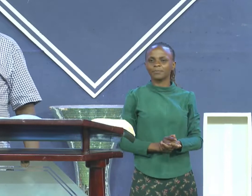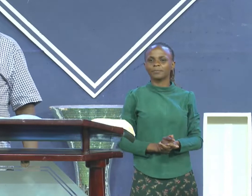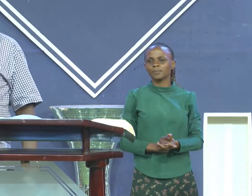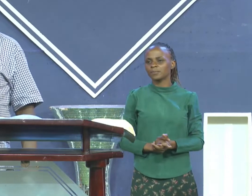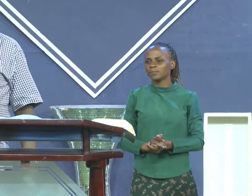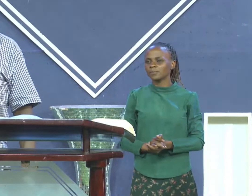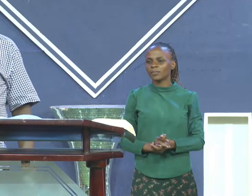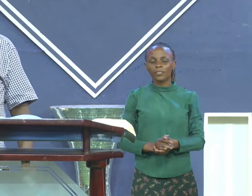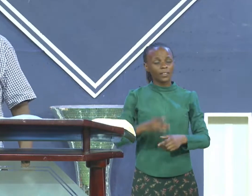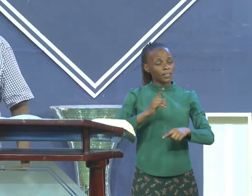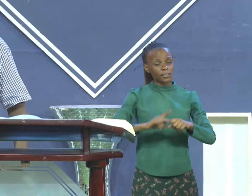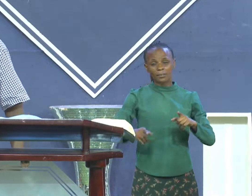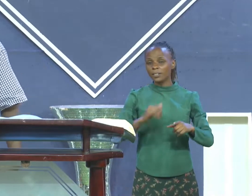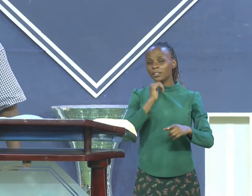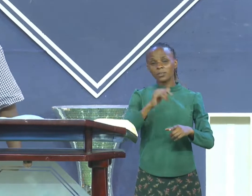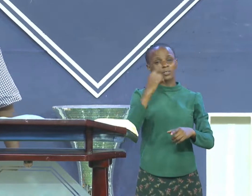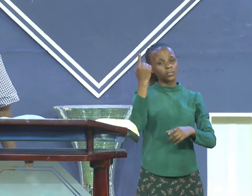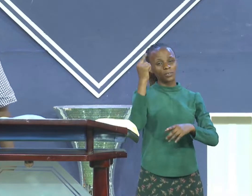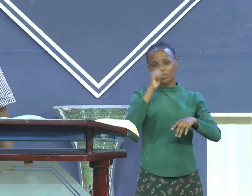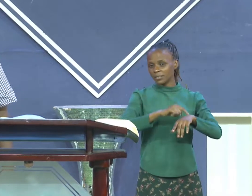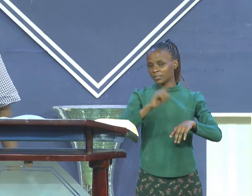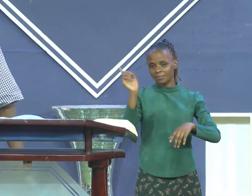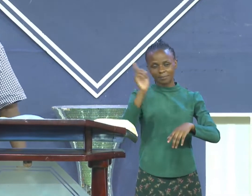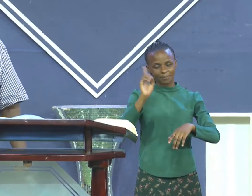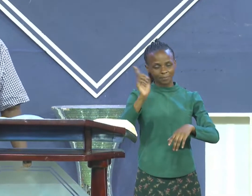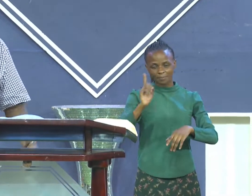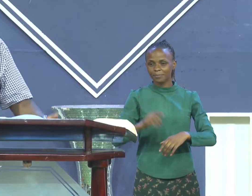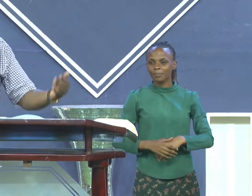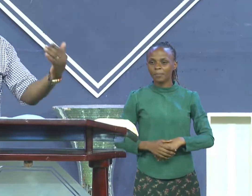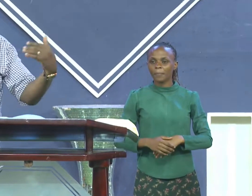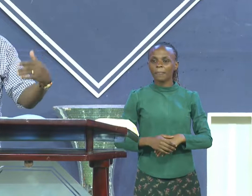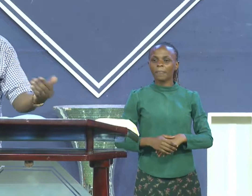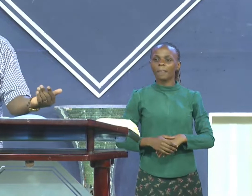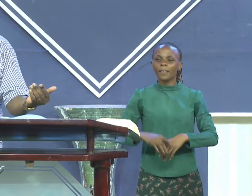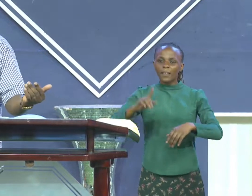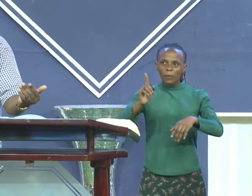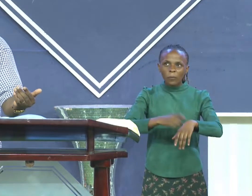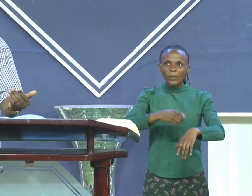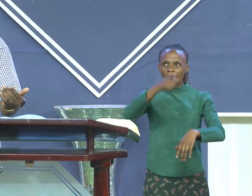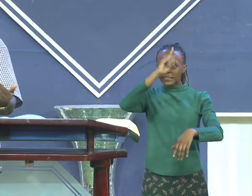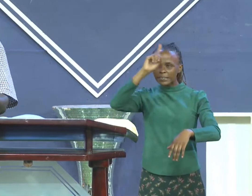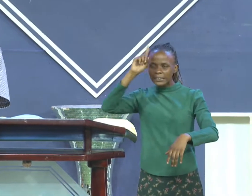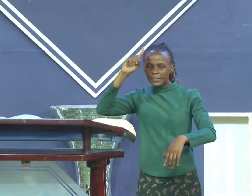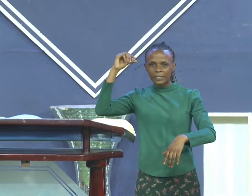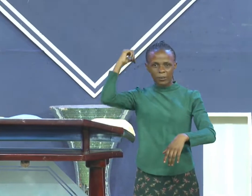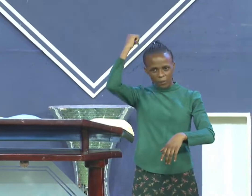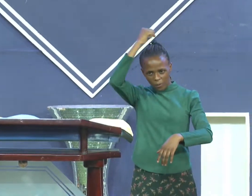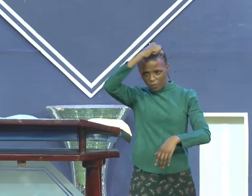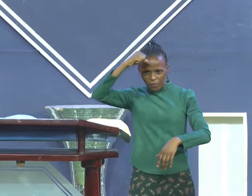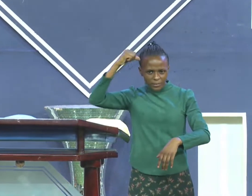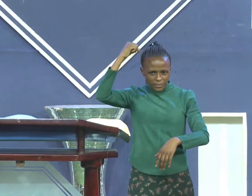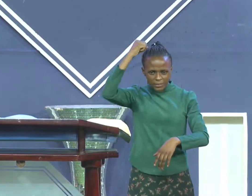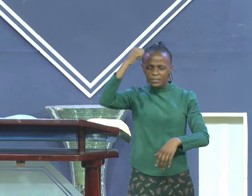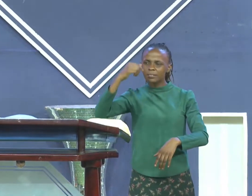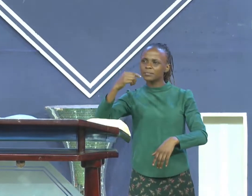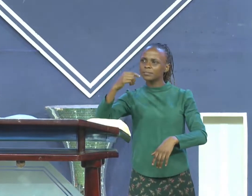behave. Naye nno tedwali ololoka. And it was not only during that time. Kabaka w'Abasuuli bw'ategeera nti waliwo omusajja, bwe baamubuulira